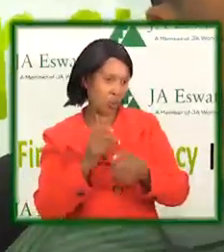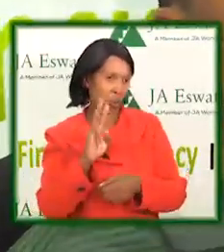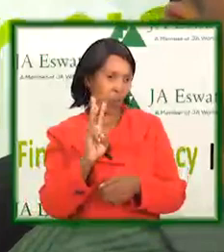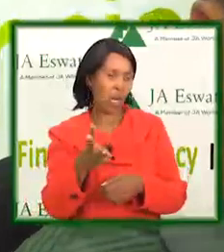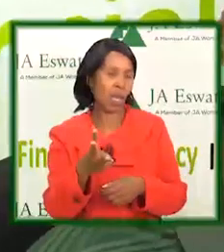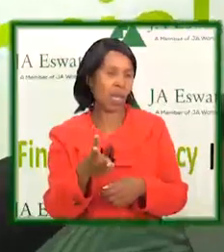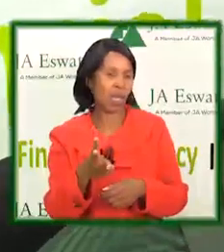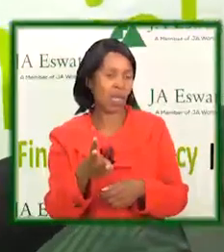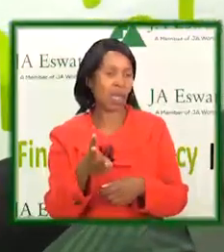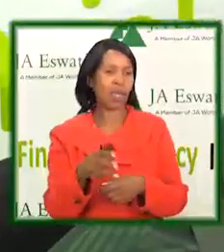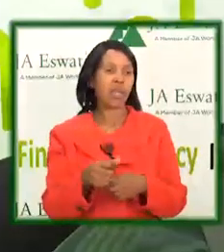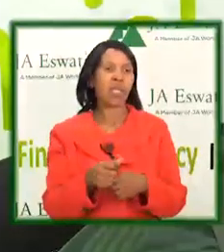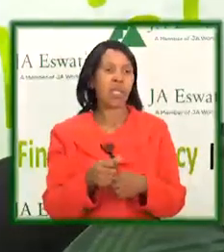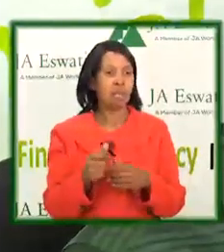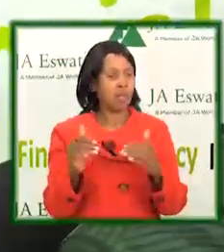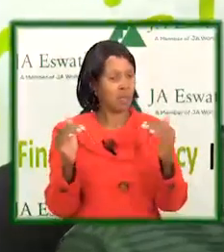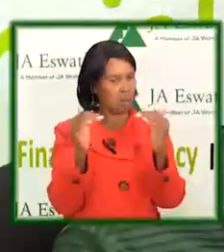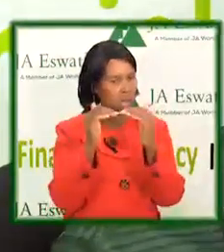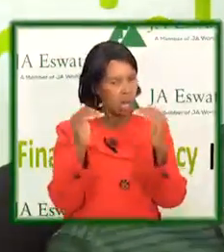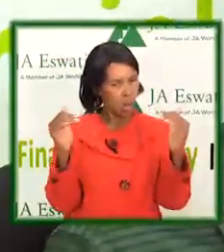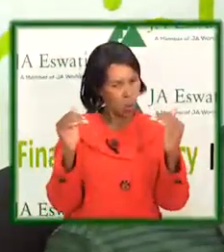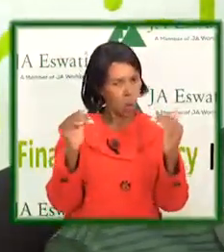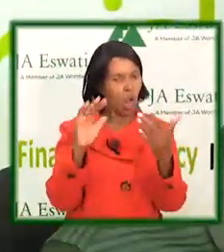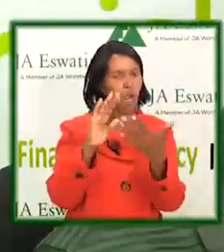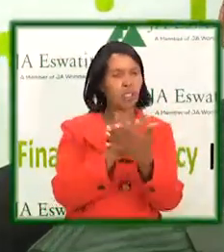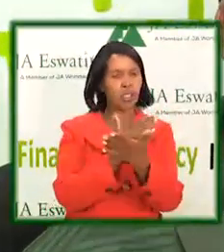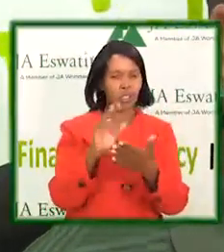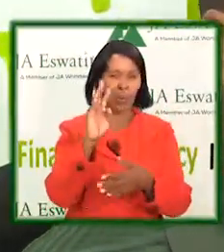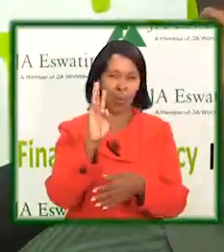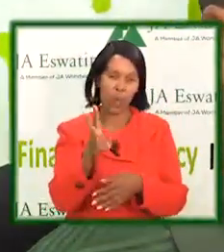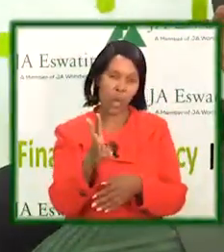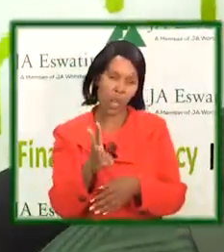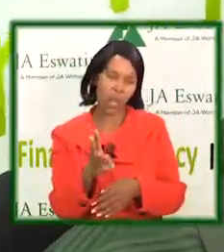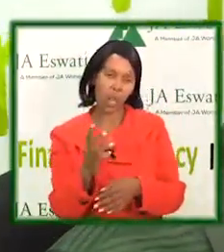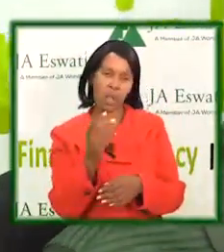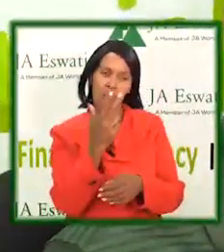a dividend share of about 8.33.